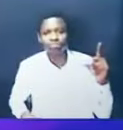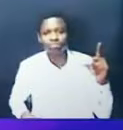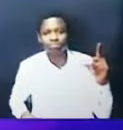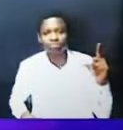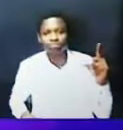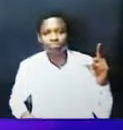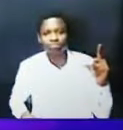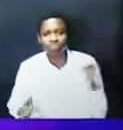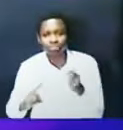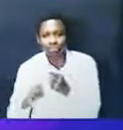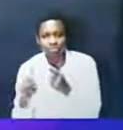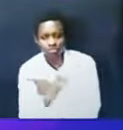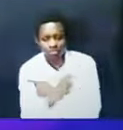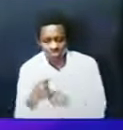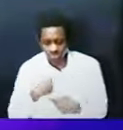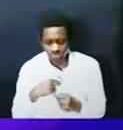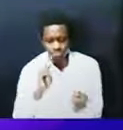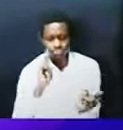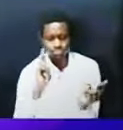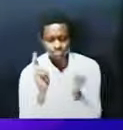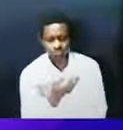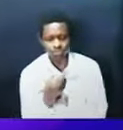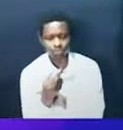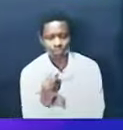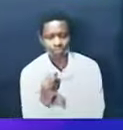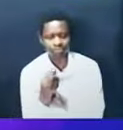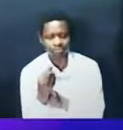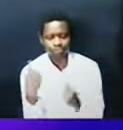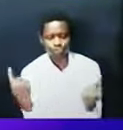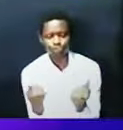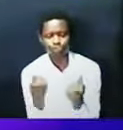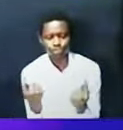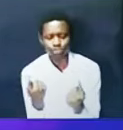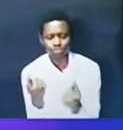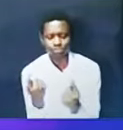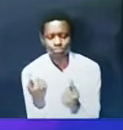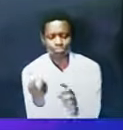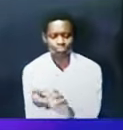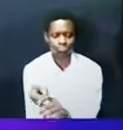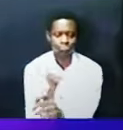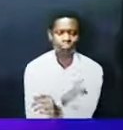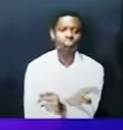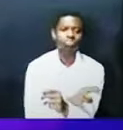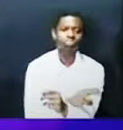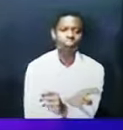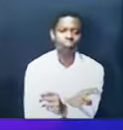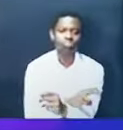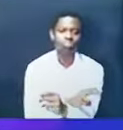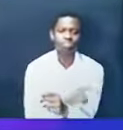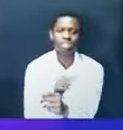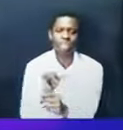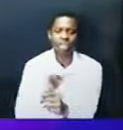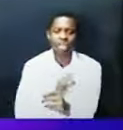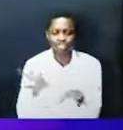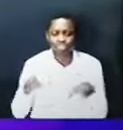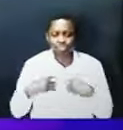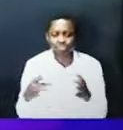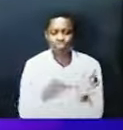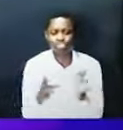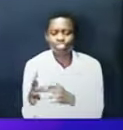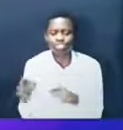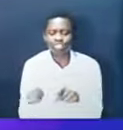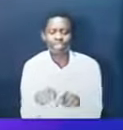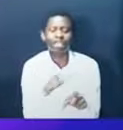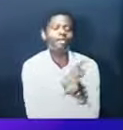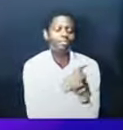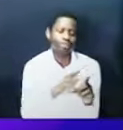Lord, today I repent of my sins. And I accept Jesus as Lord. Na